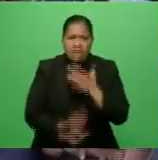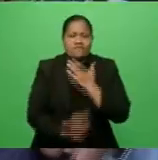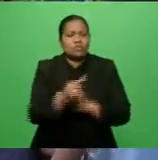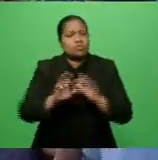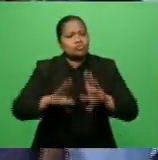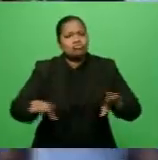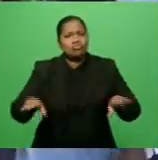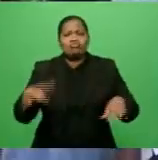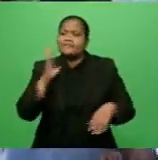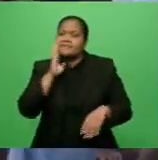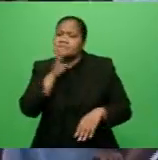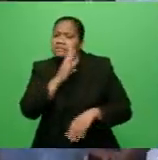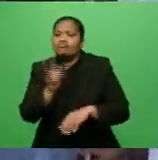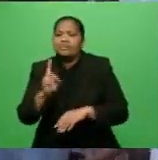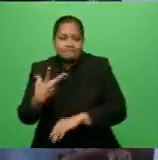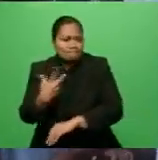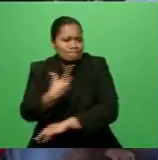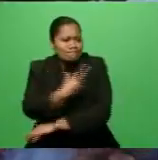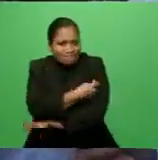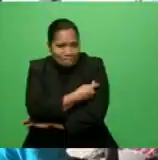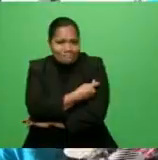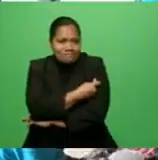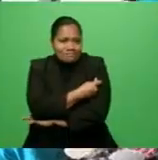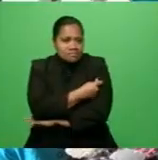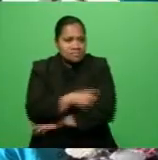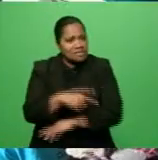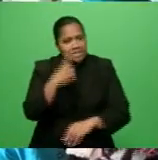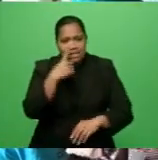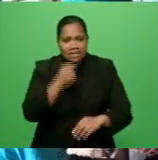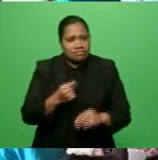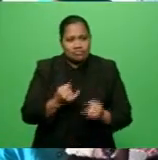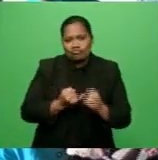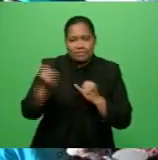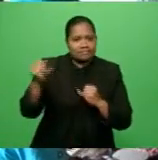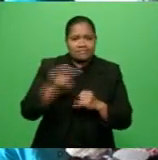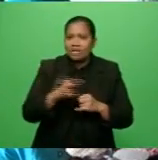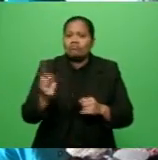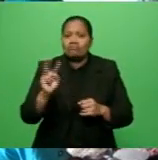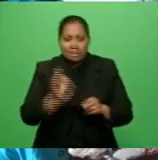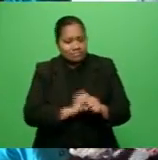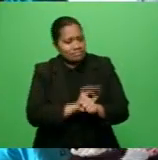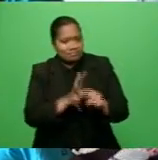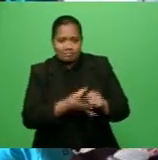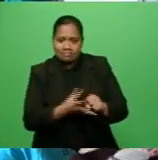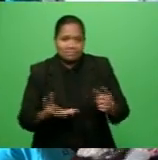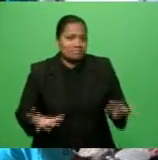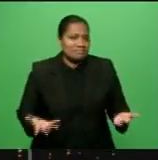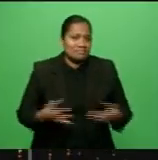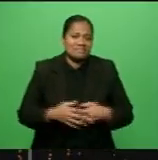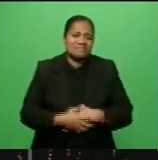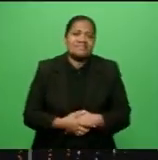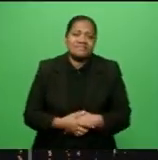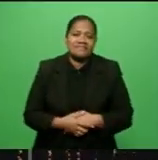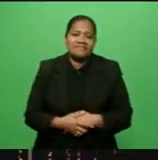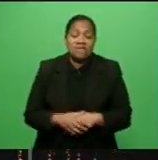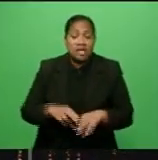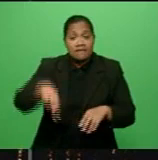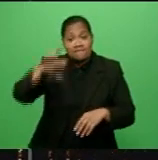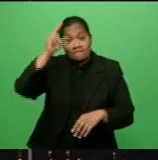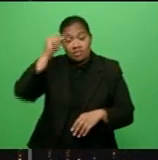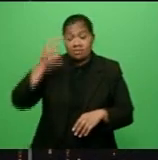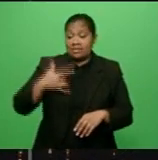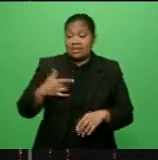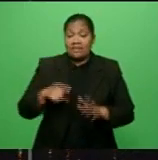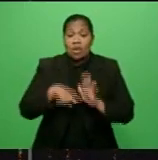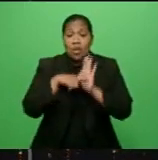on routine immunizations could be far greater than COVID-19 itself. Kelly Vadala, FBC News. Fijians living in Lautoka